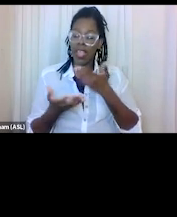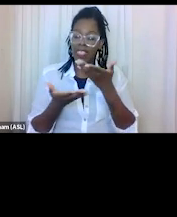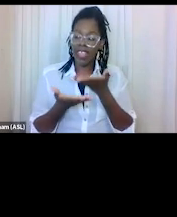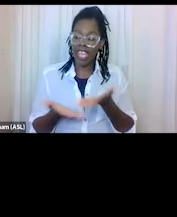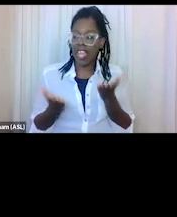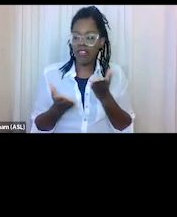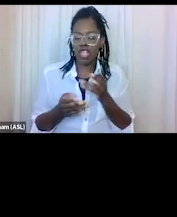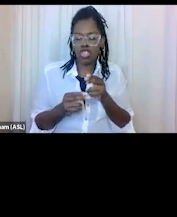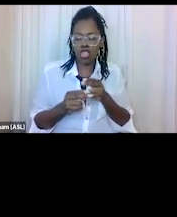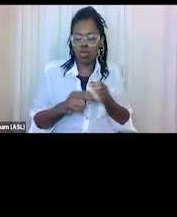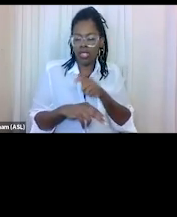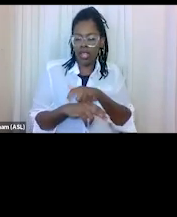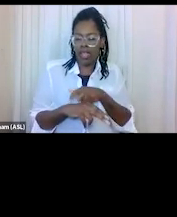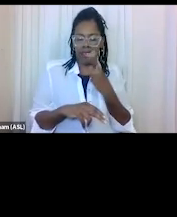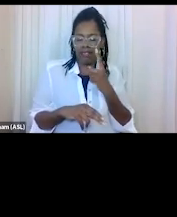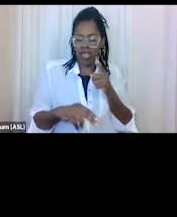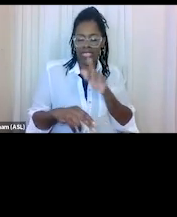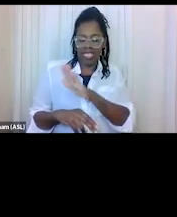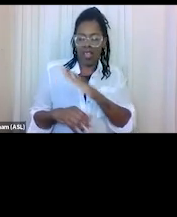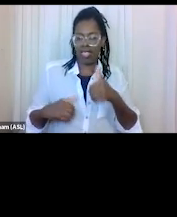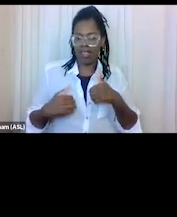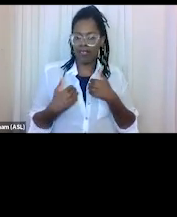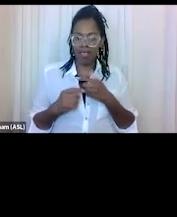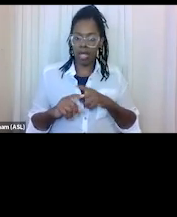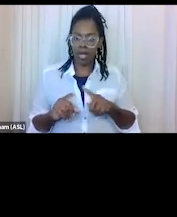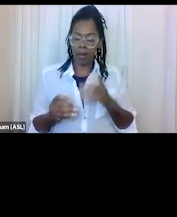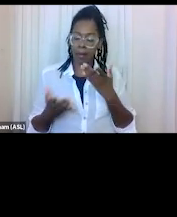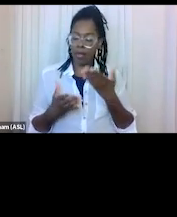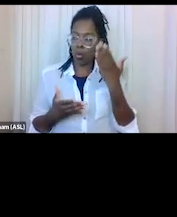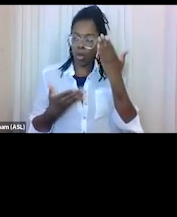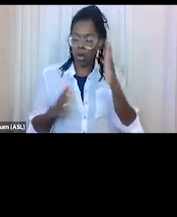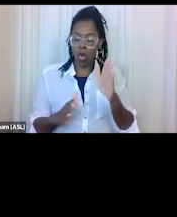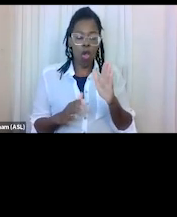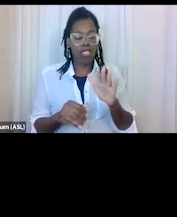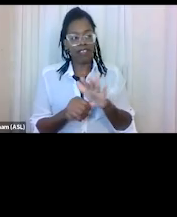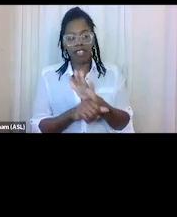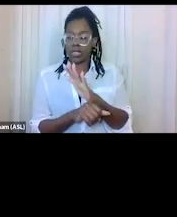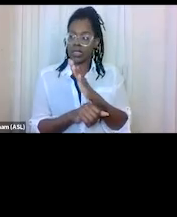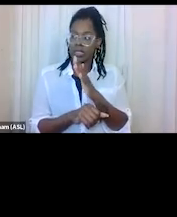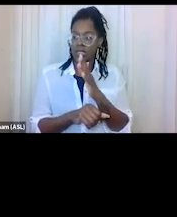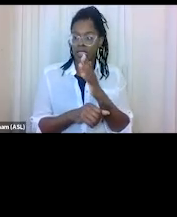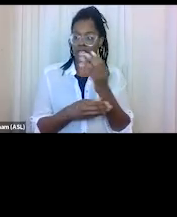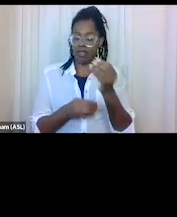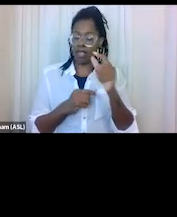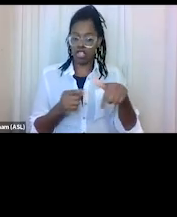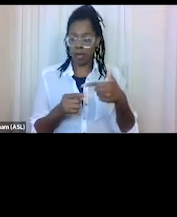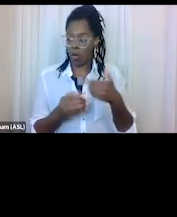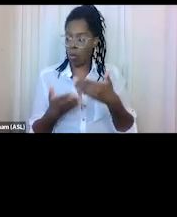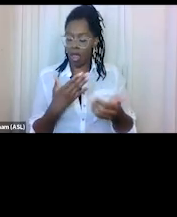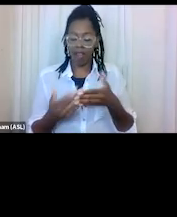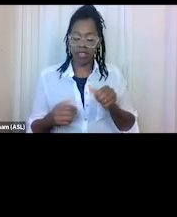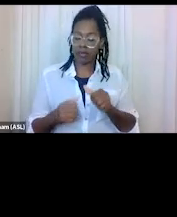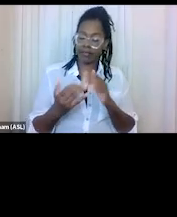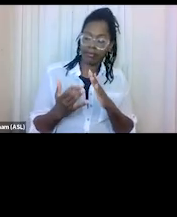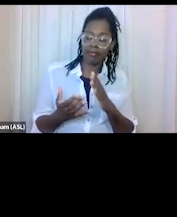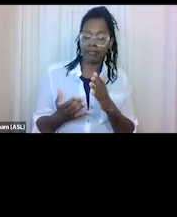young person's life, and that we often don't know or won't know the full extent of their day and everything that they're facing. So what we do know is